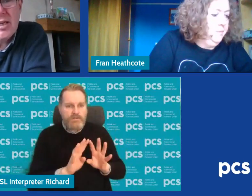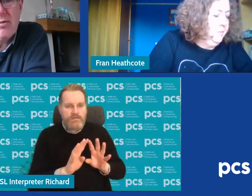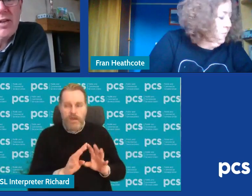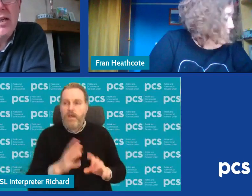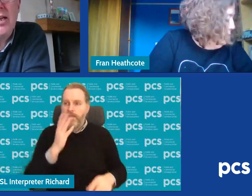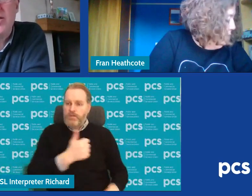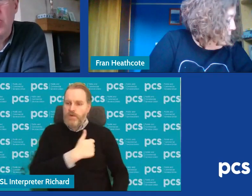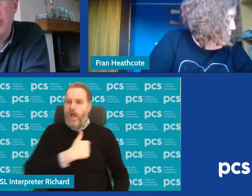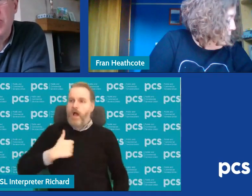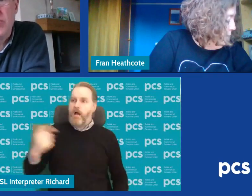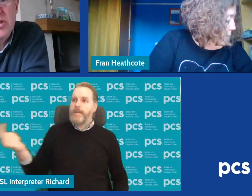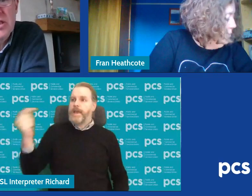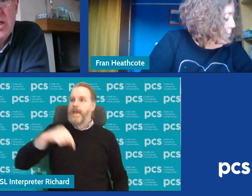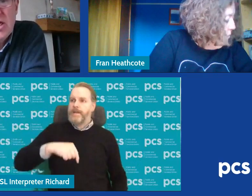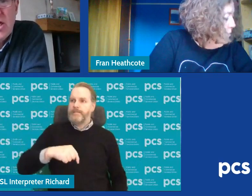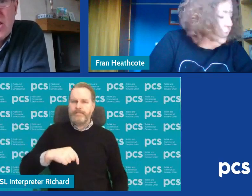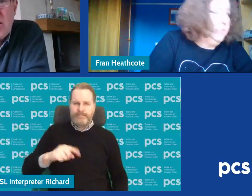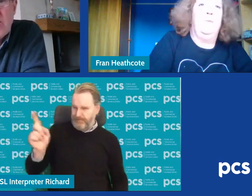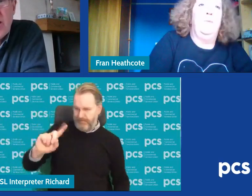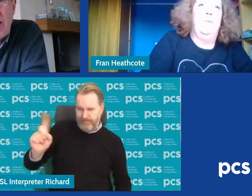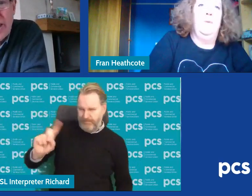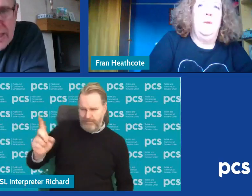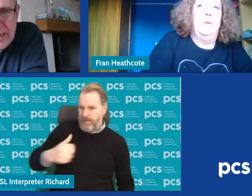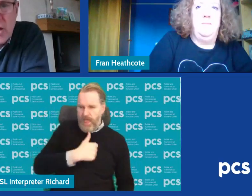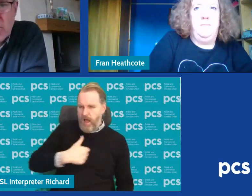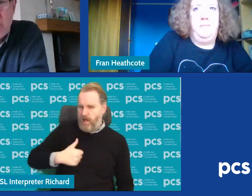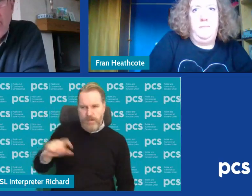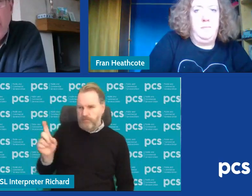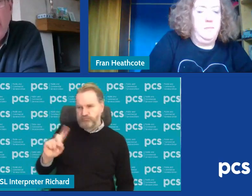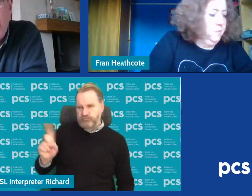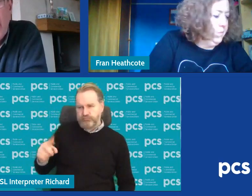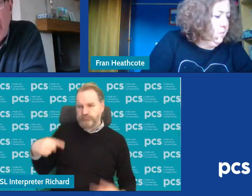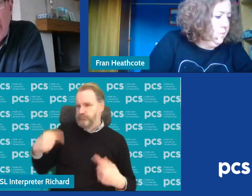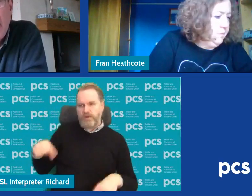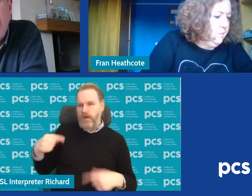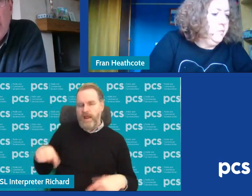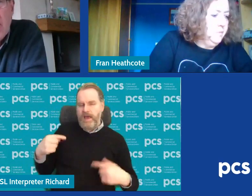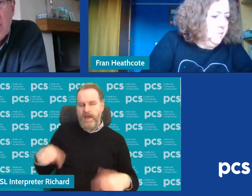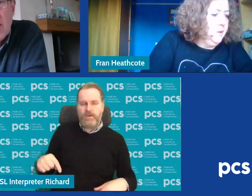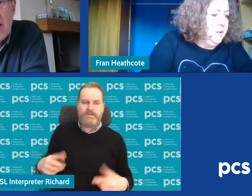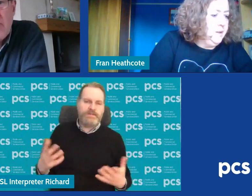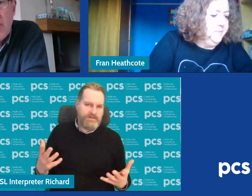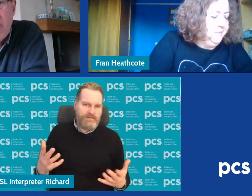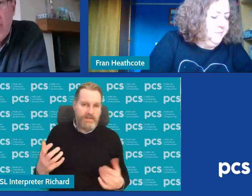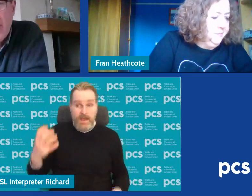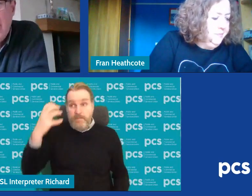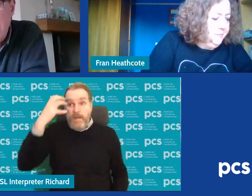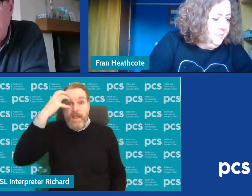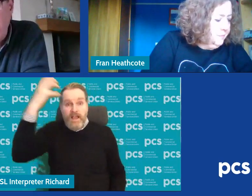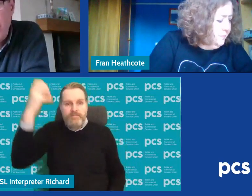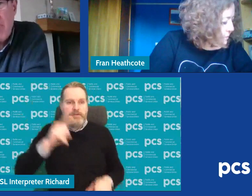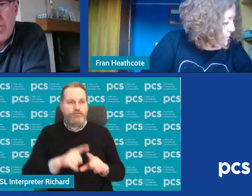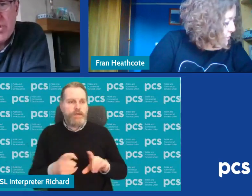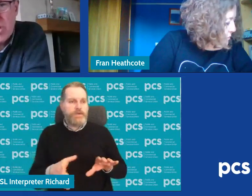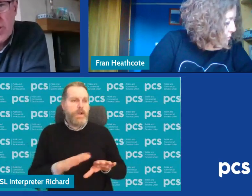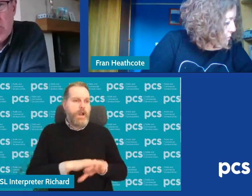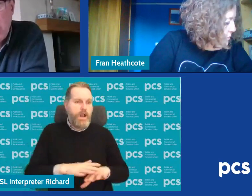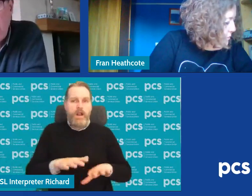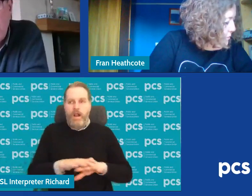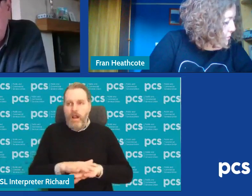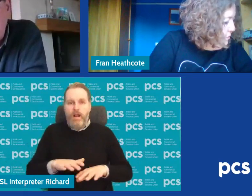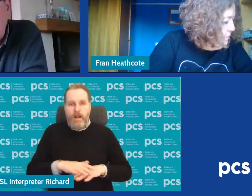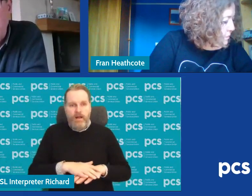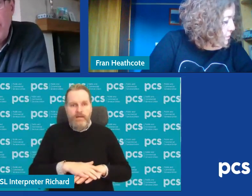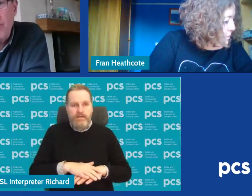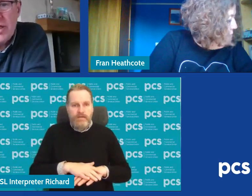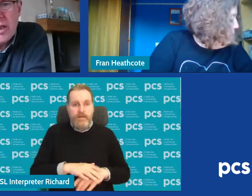they hadn't given anything like the normal service. They're clearly going to try whatever they can. If there are 1,900 members, though, in